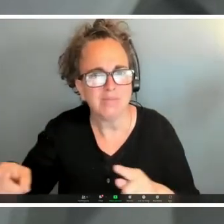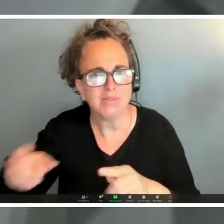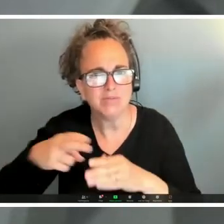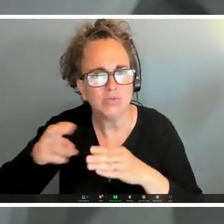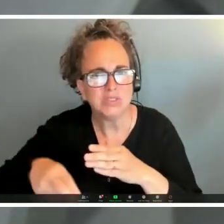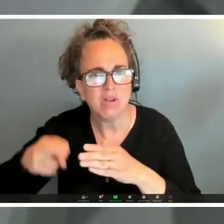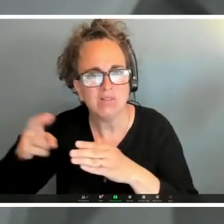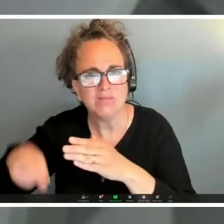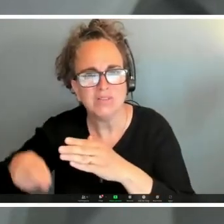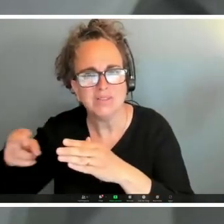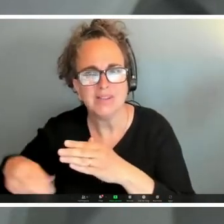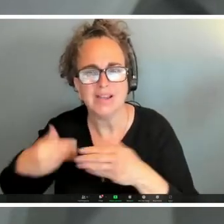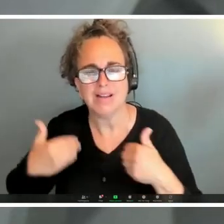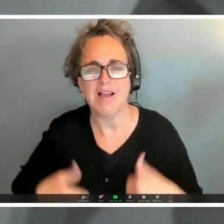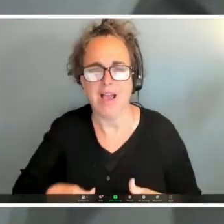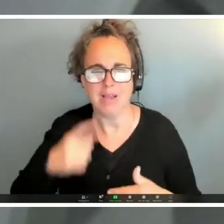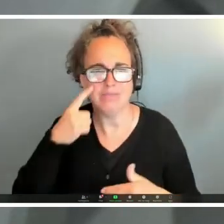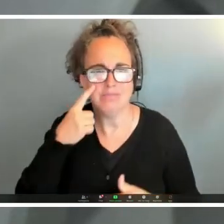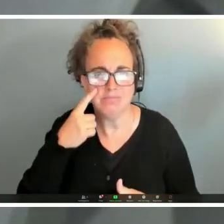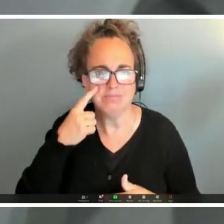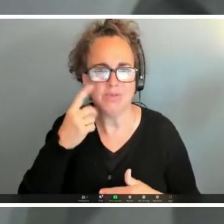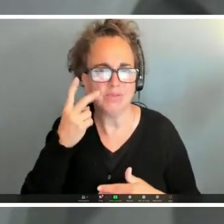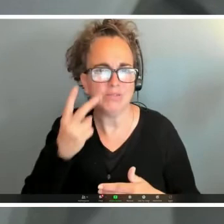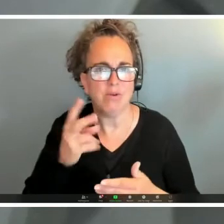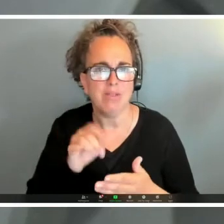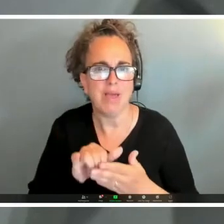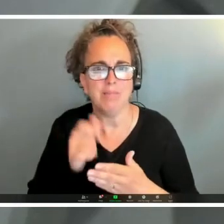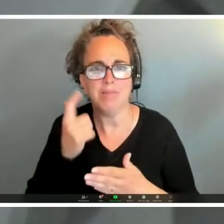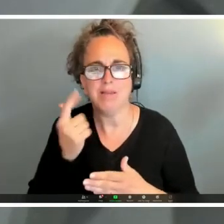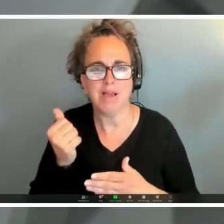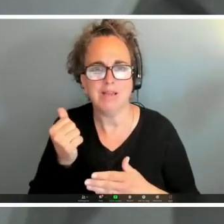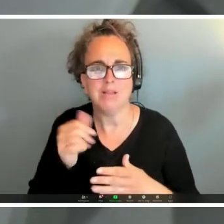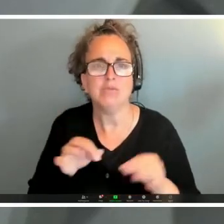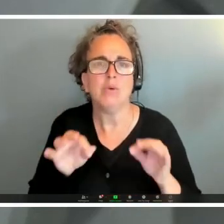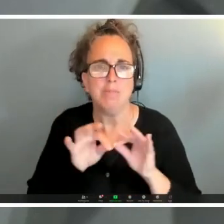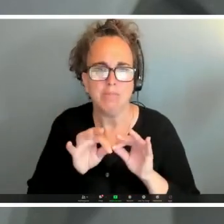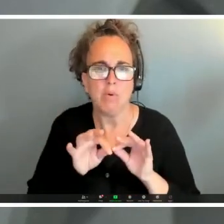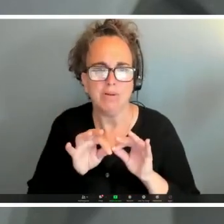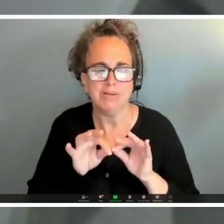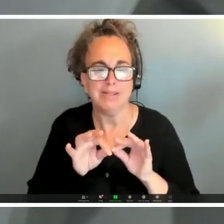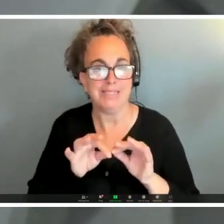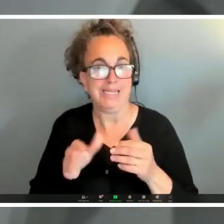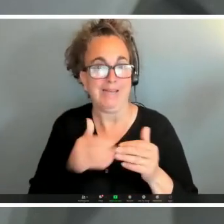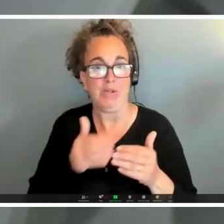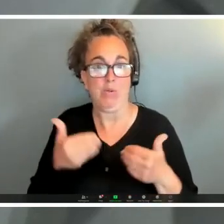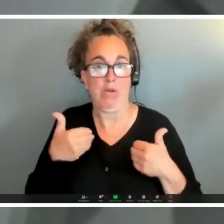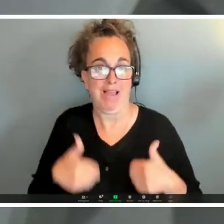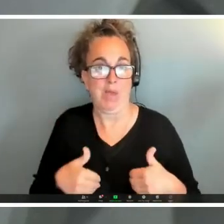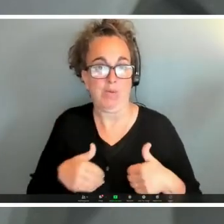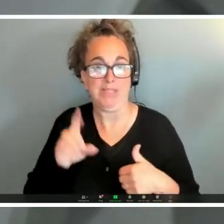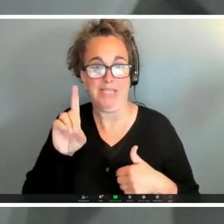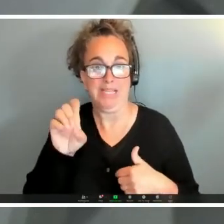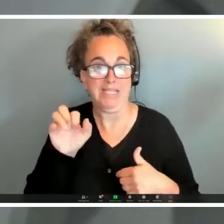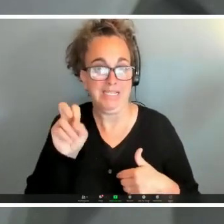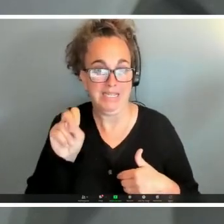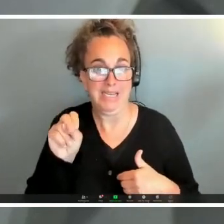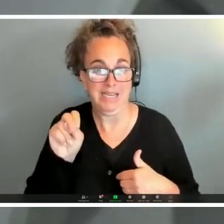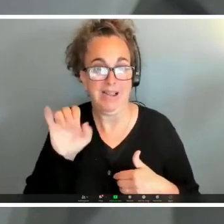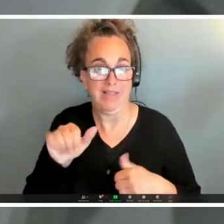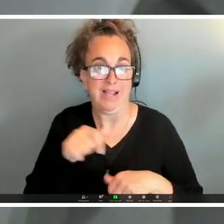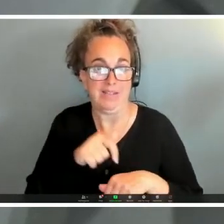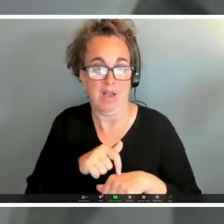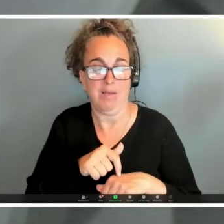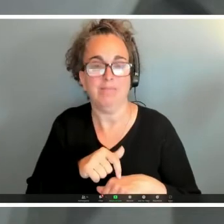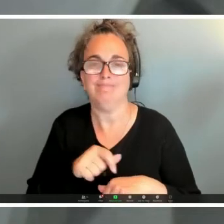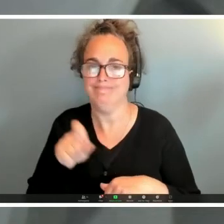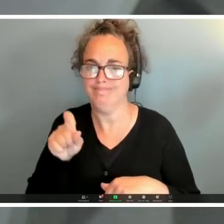I bore witness to that because ultimately it was important to me, even though I was a dean at that point in time, that I needed